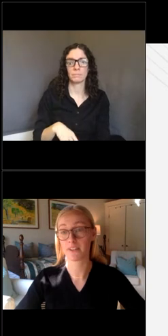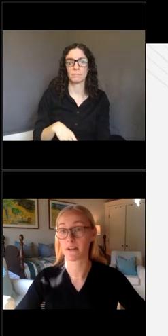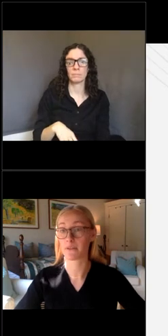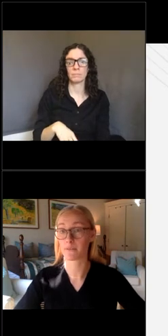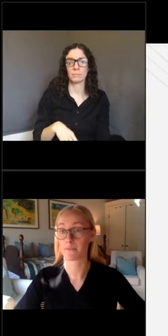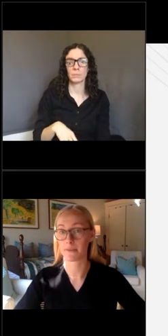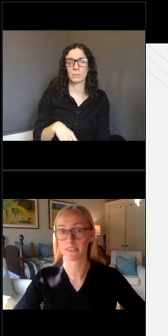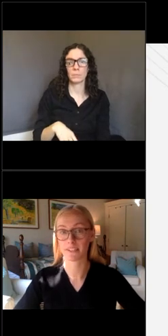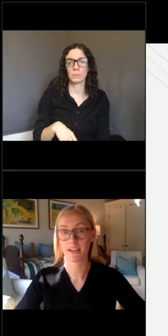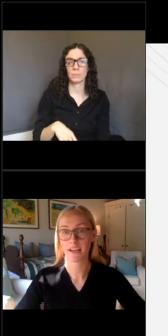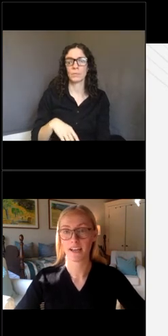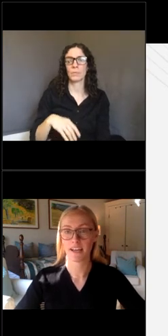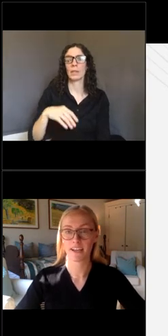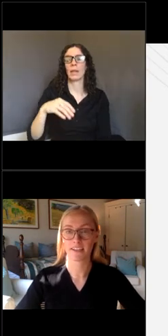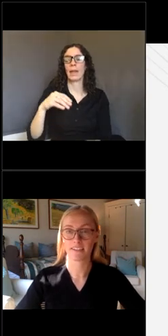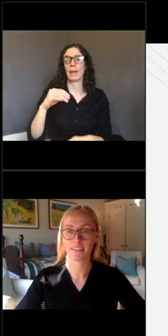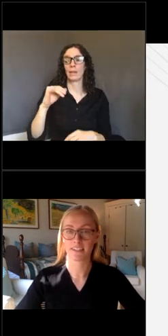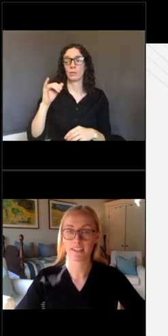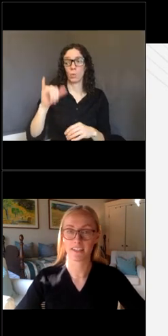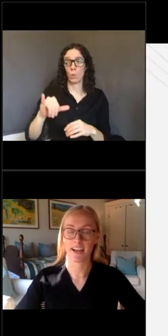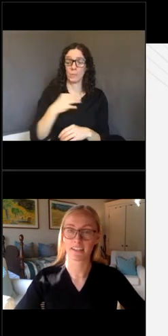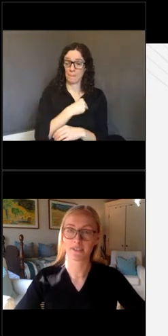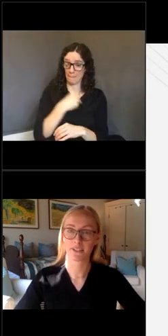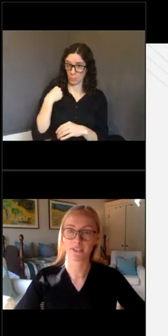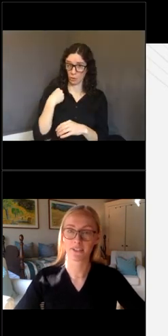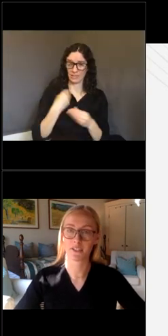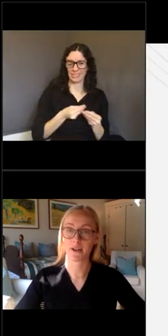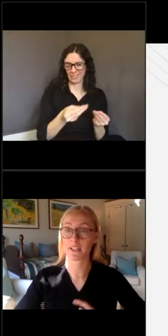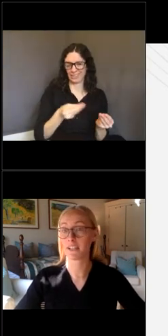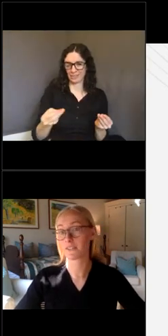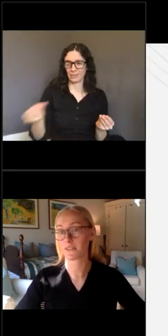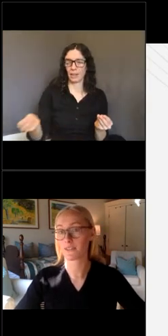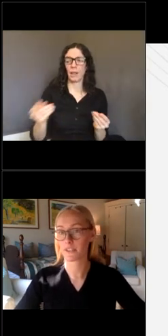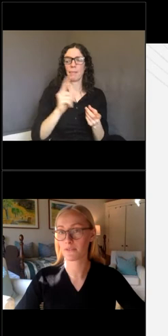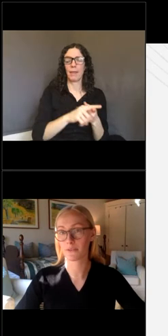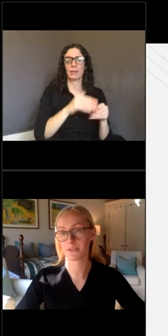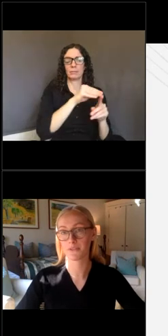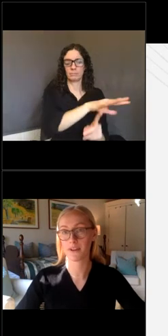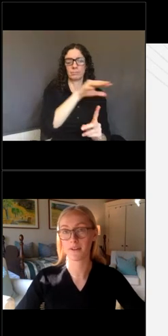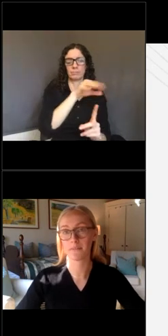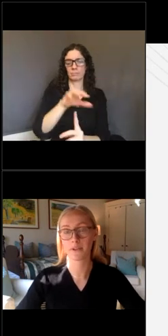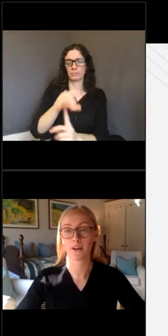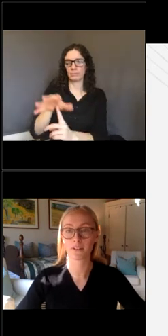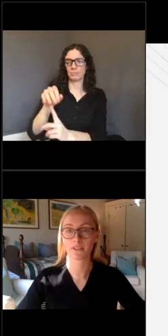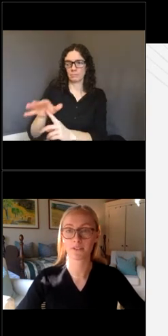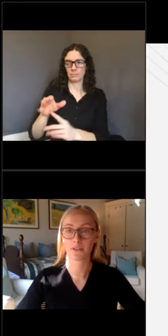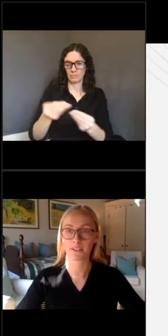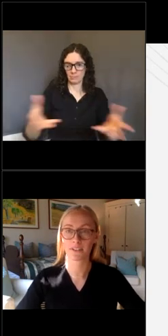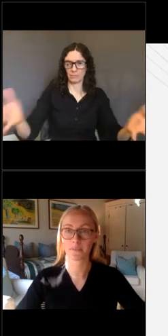to their network members. And it asked questions about each of the 13 rules of thumb, but also questions